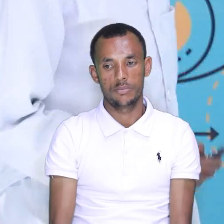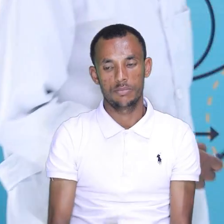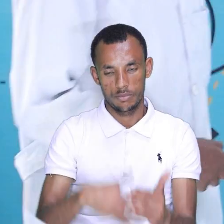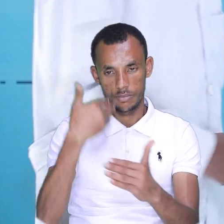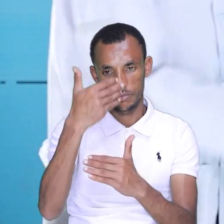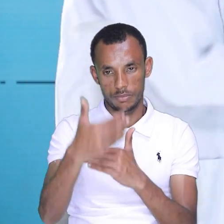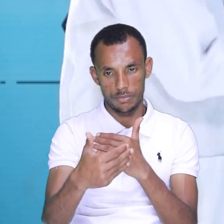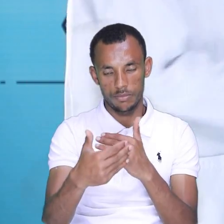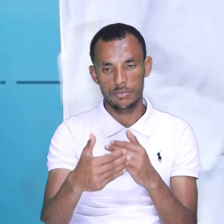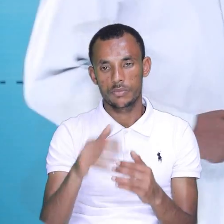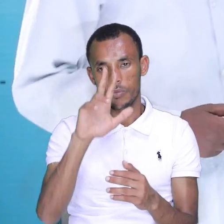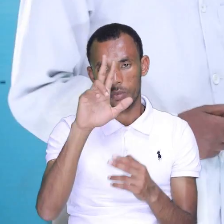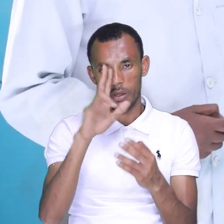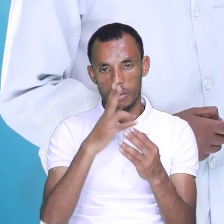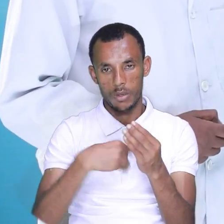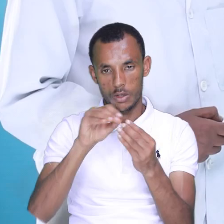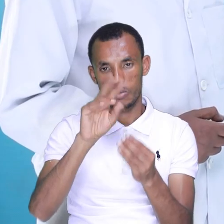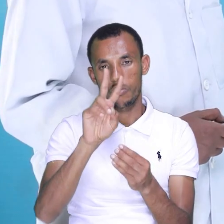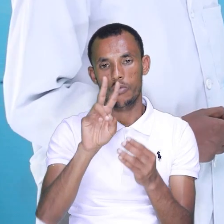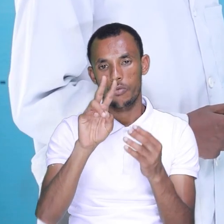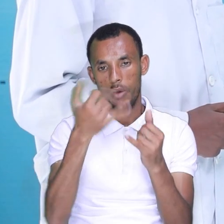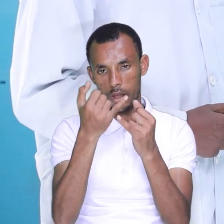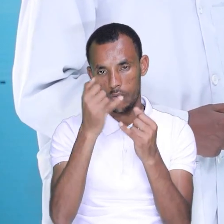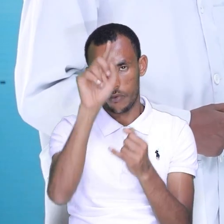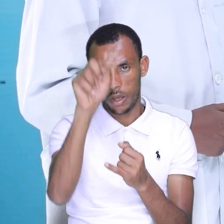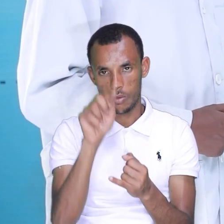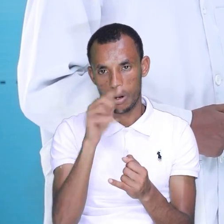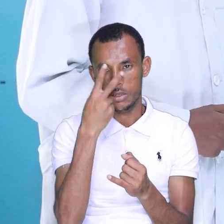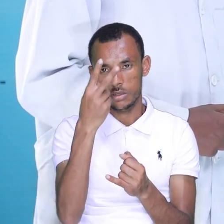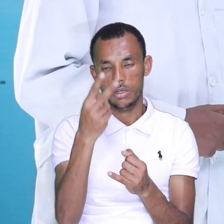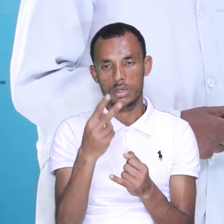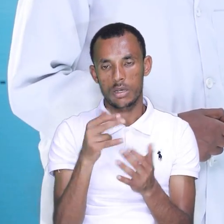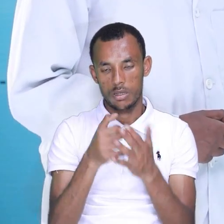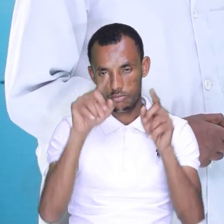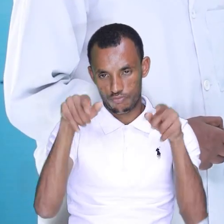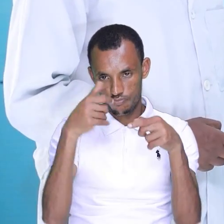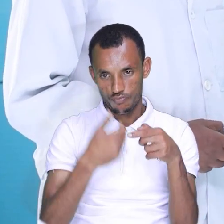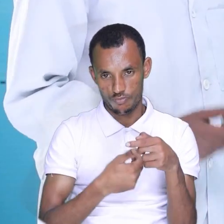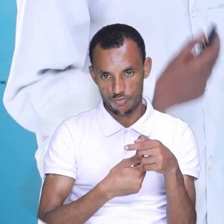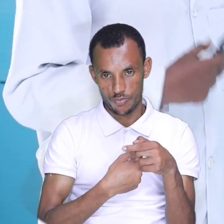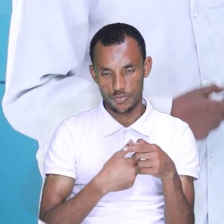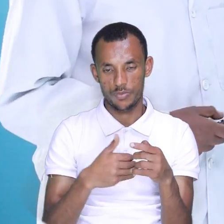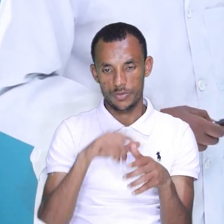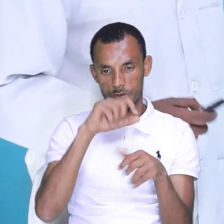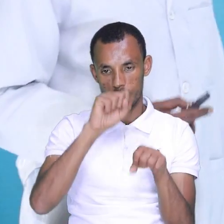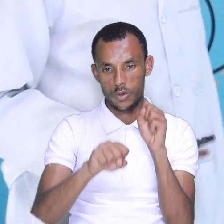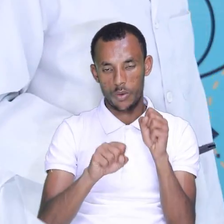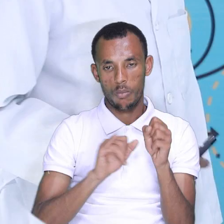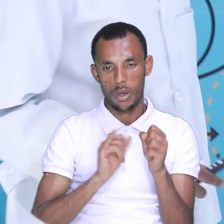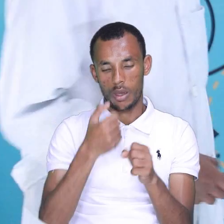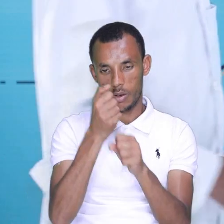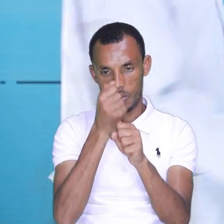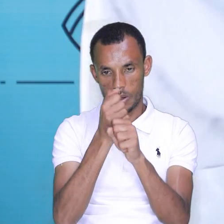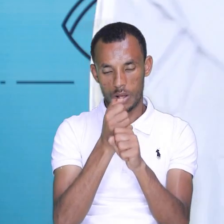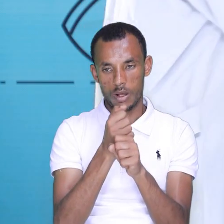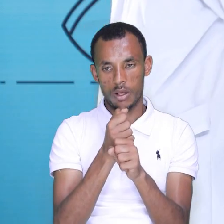The next one, 3 plus 2 factorial. You have a bracket here. So by applying board